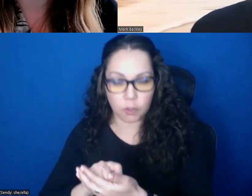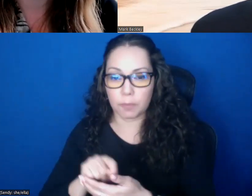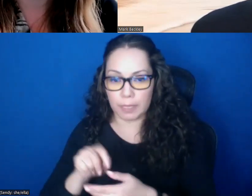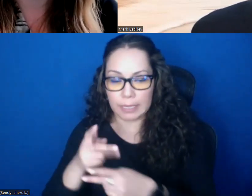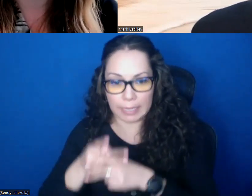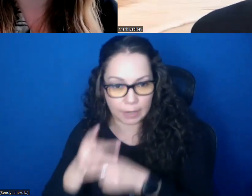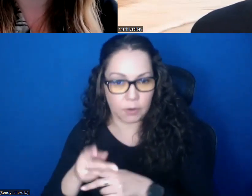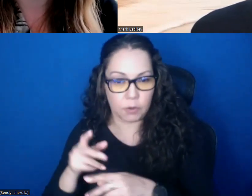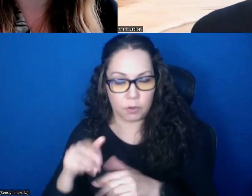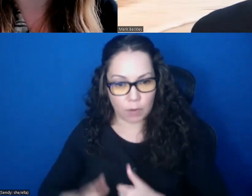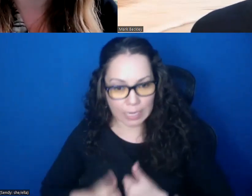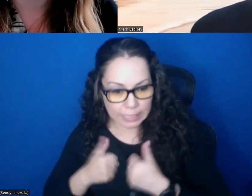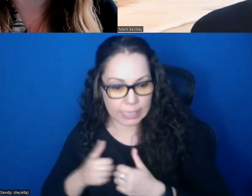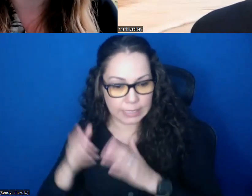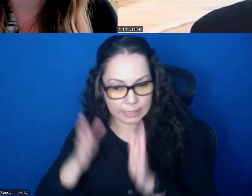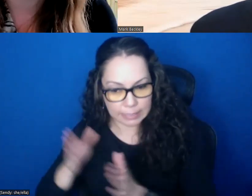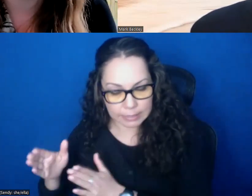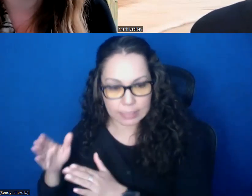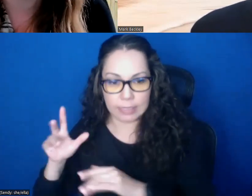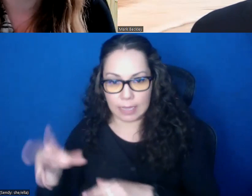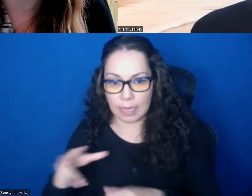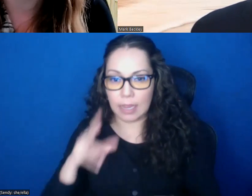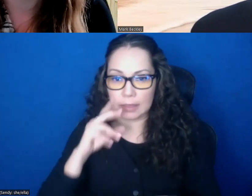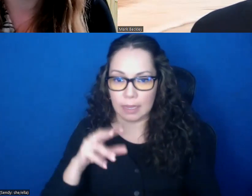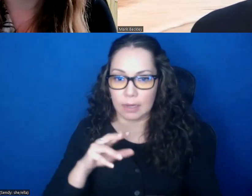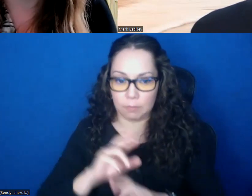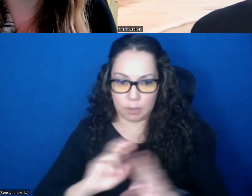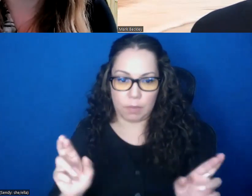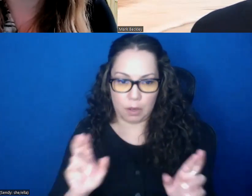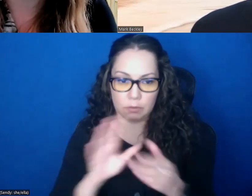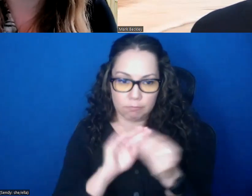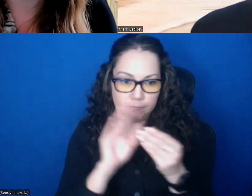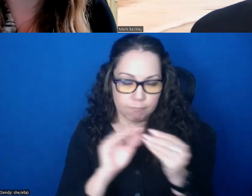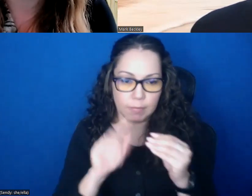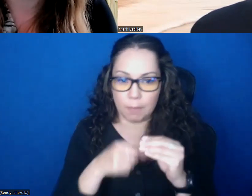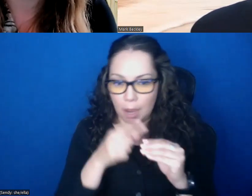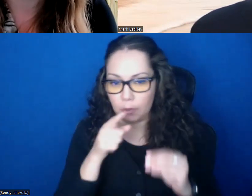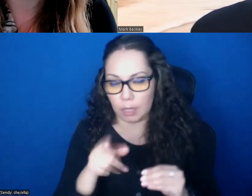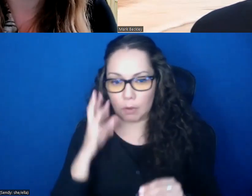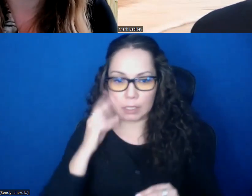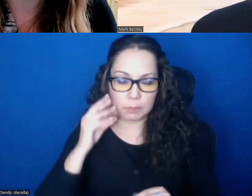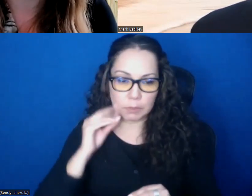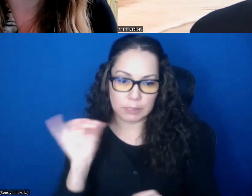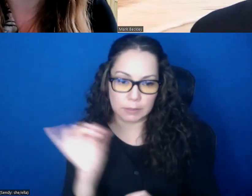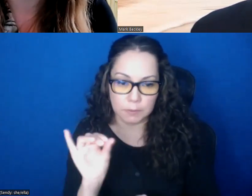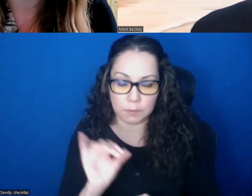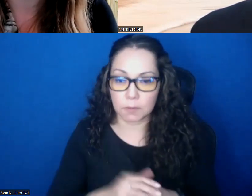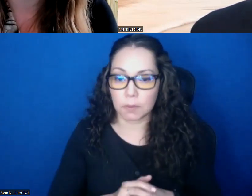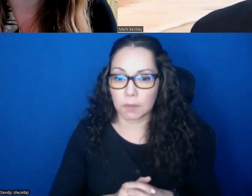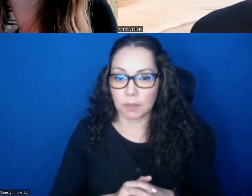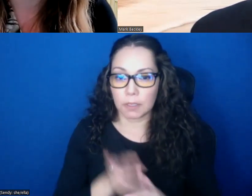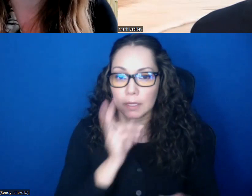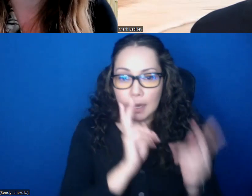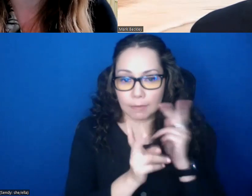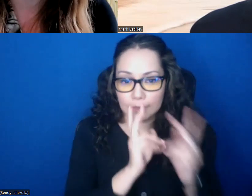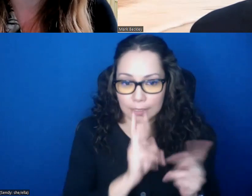also prepared some remarks around their experience in long-term care. I see, Maitley,